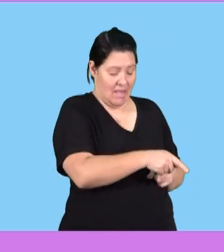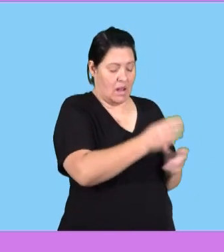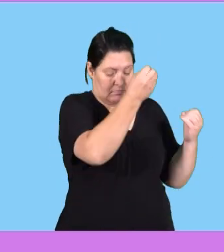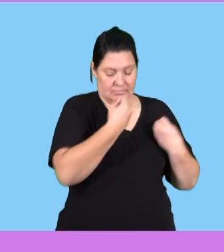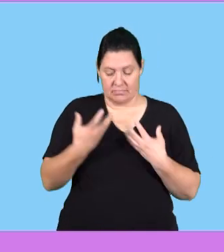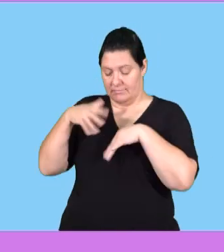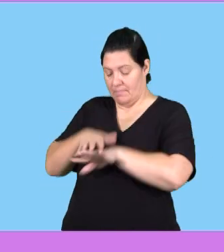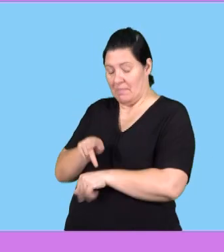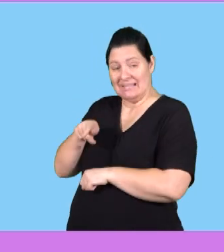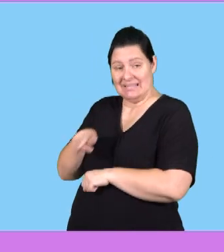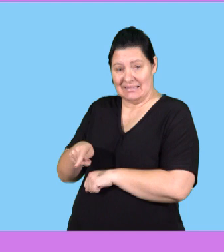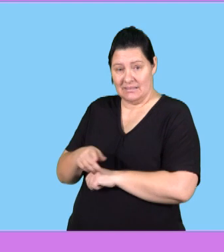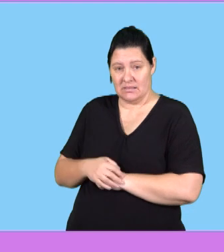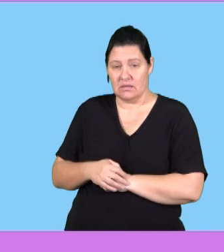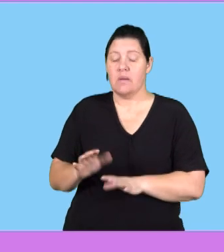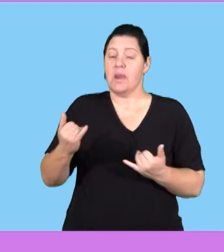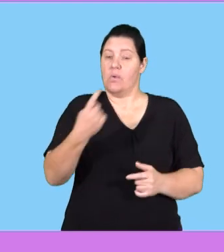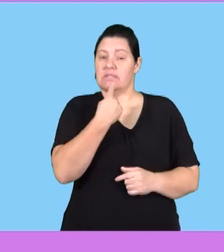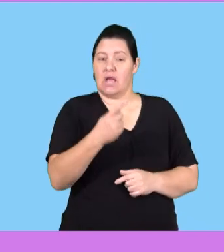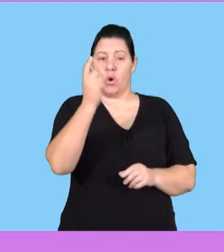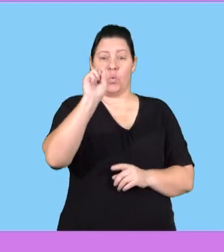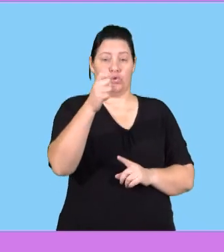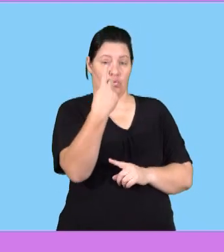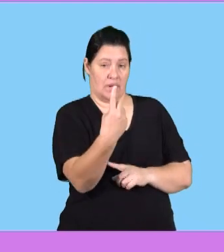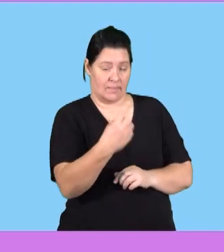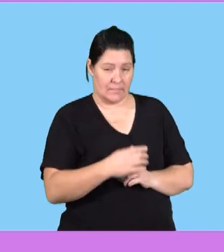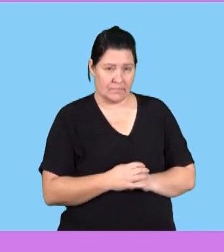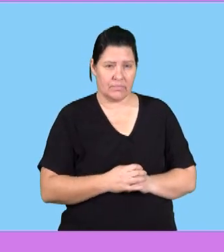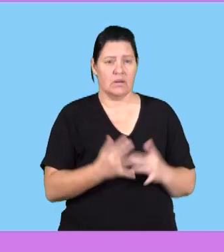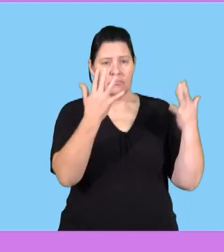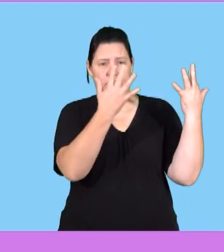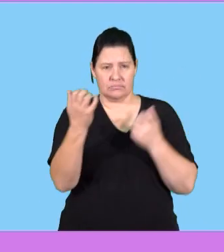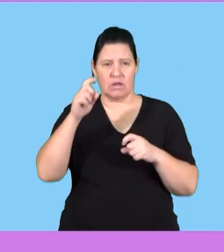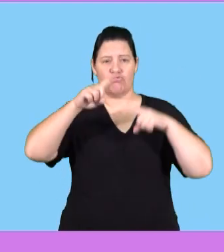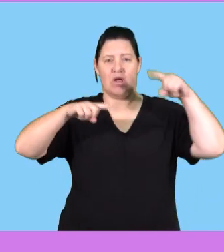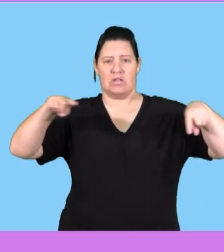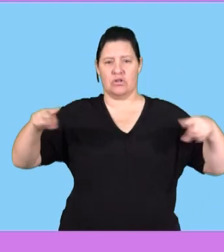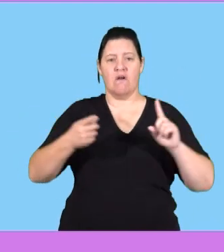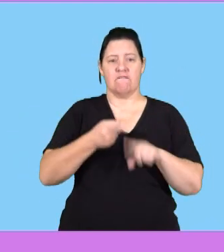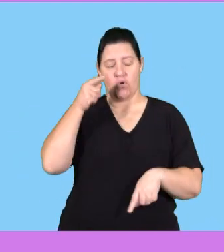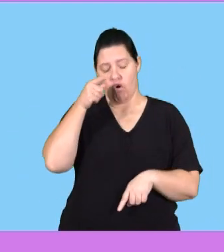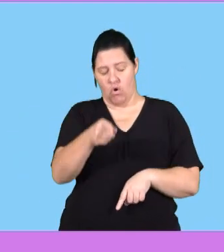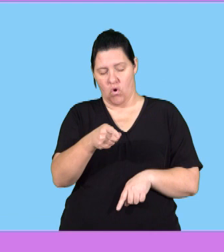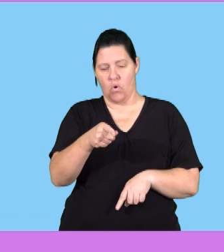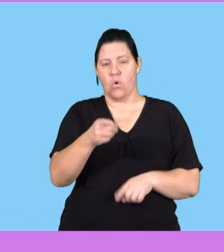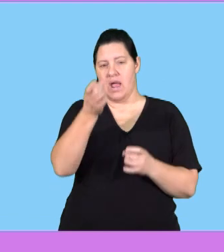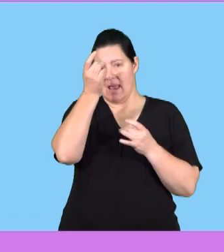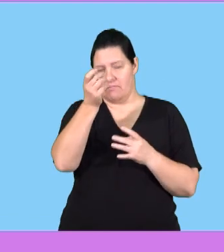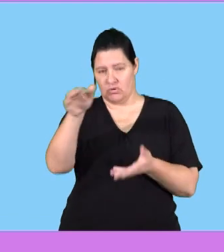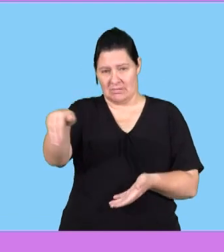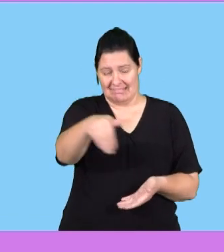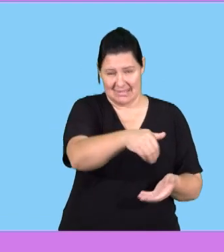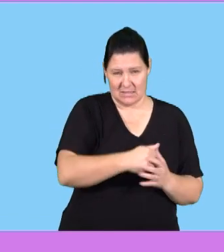I've said now into context, right? So I'm saying here, question 1. Calculate the range for the following set